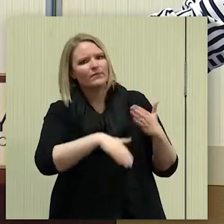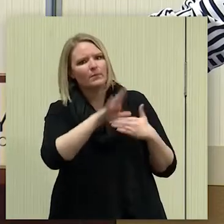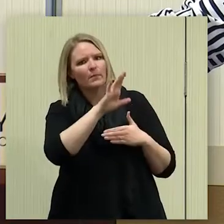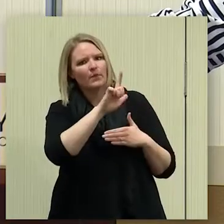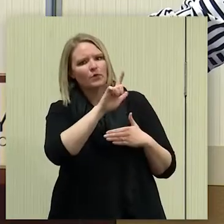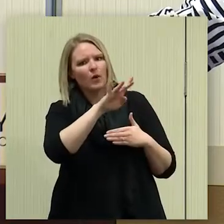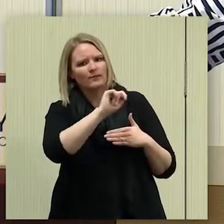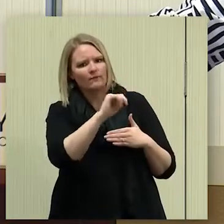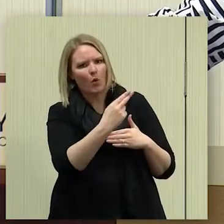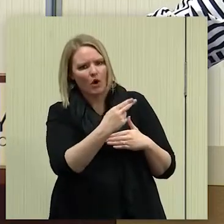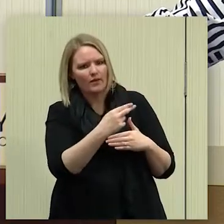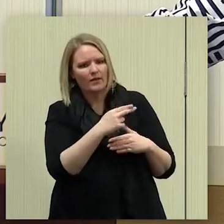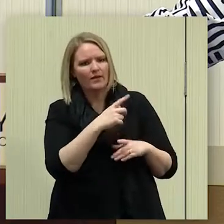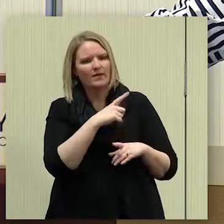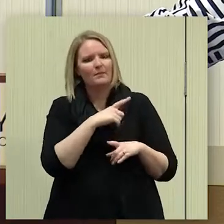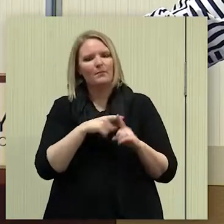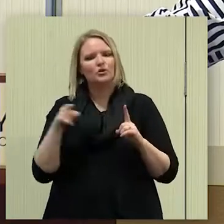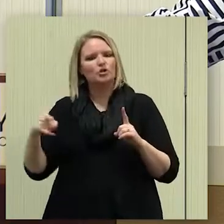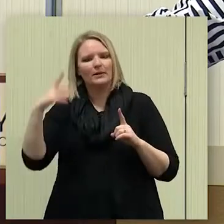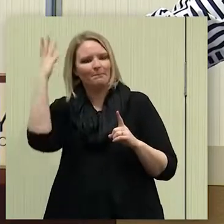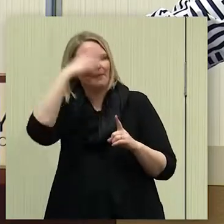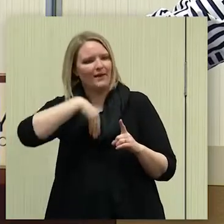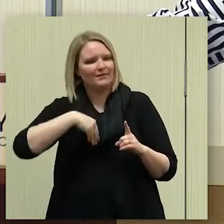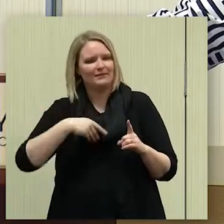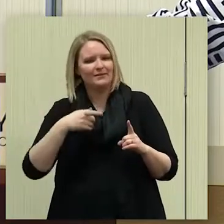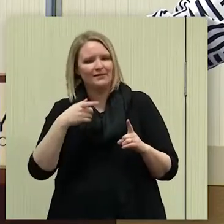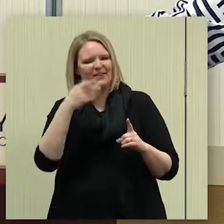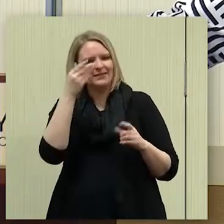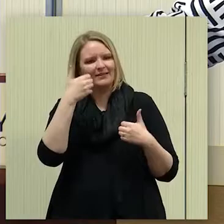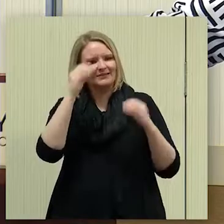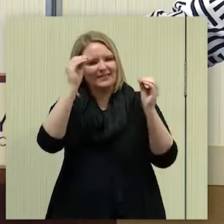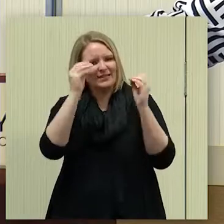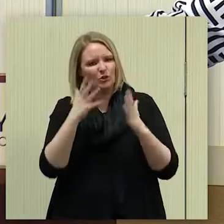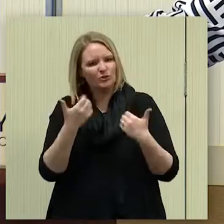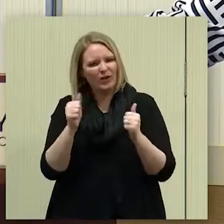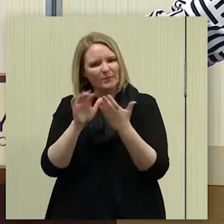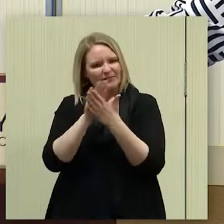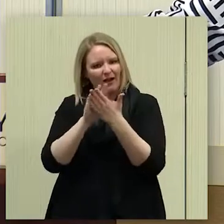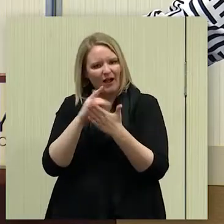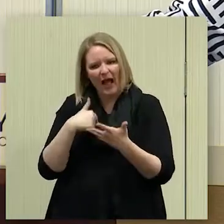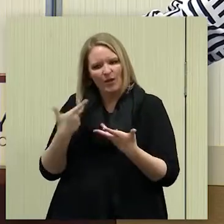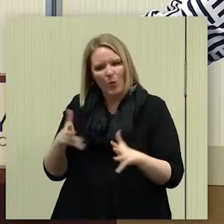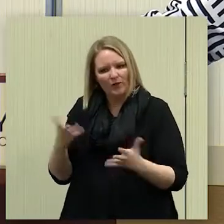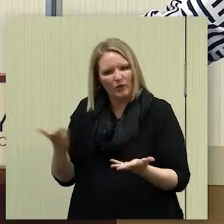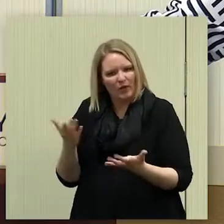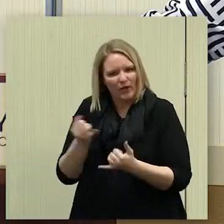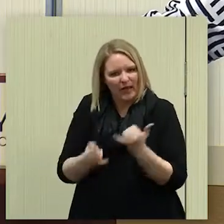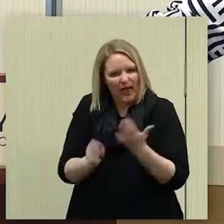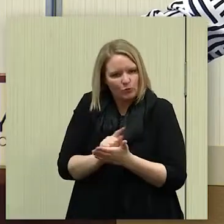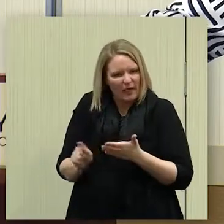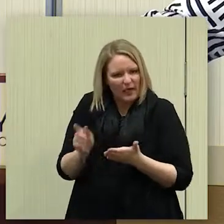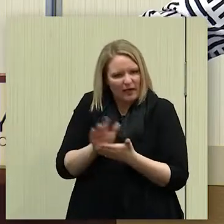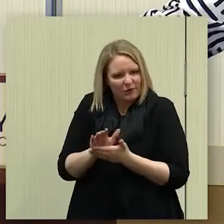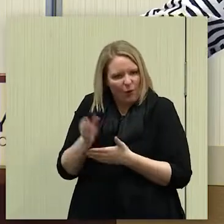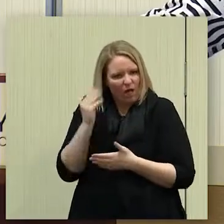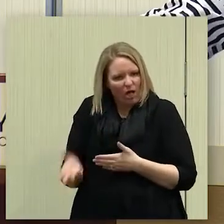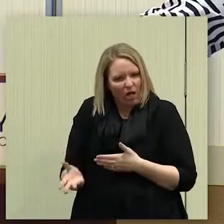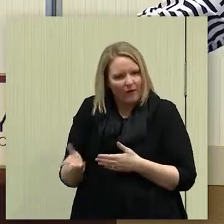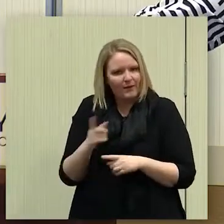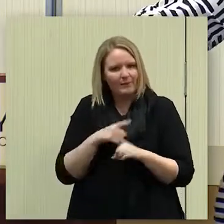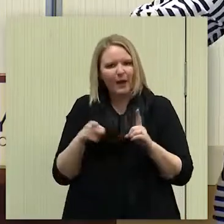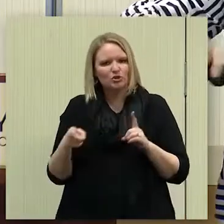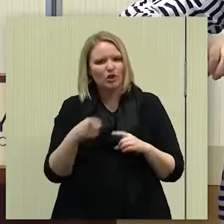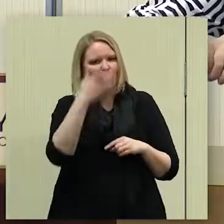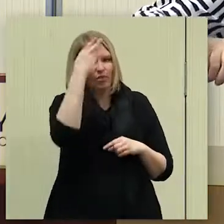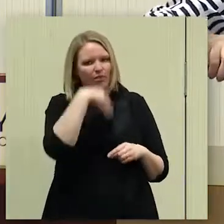24th then. And what she missed was the kind of subtlety of, we don't want you here the last week of school. But that was like a subtle